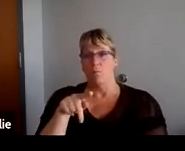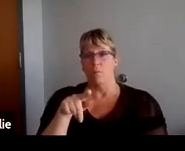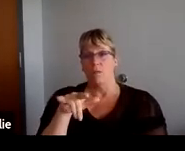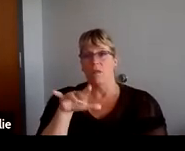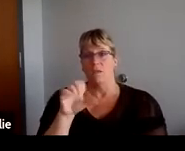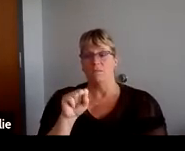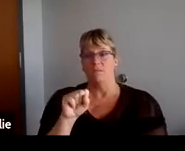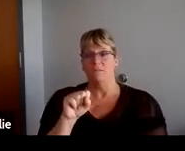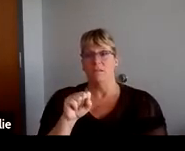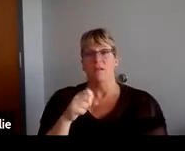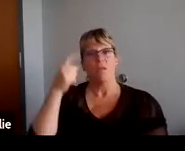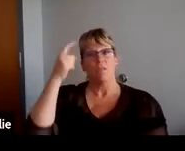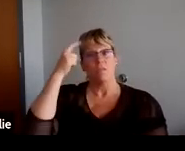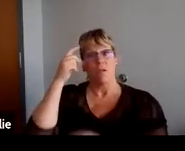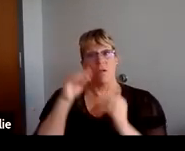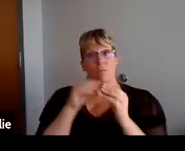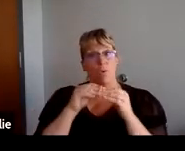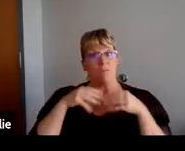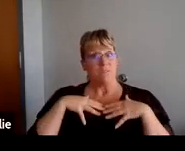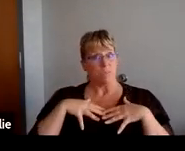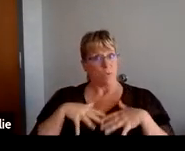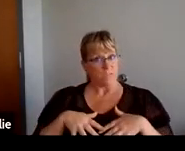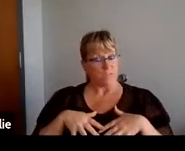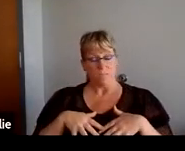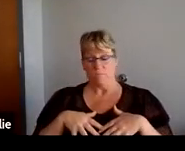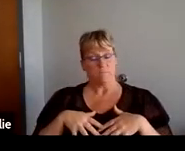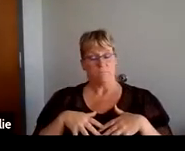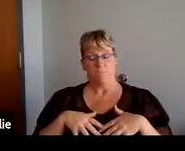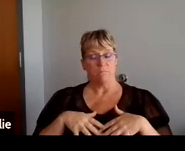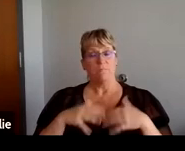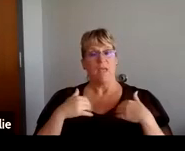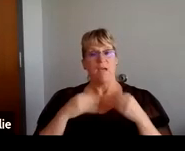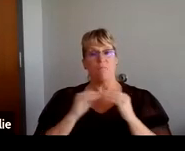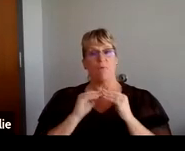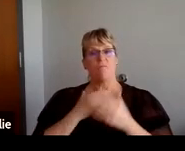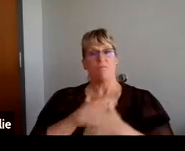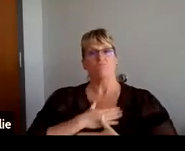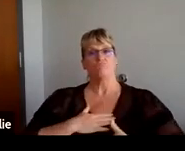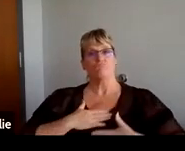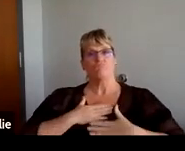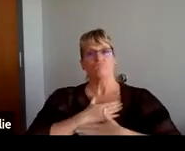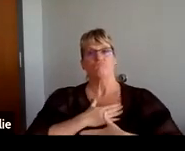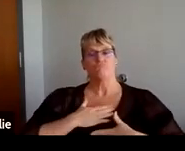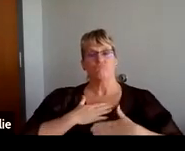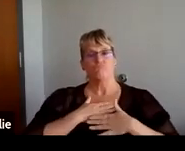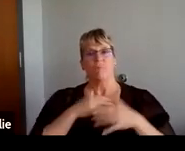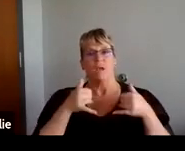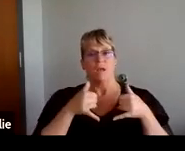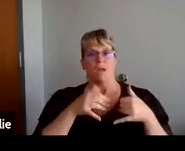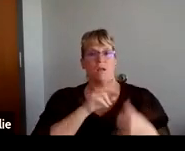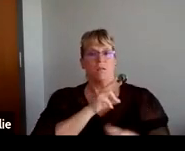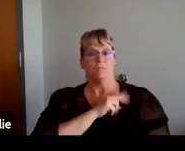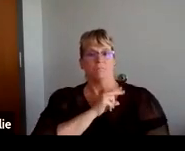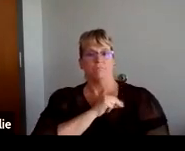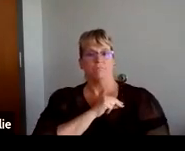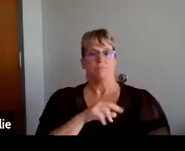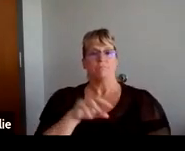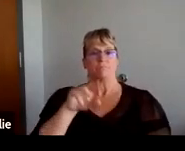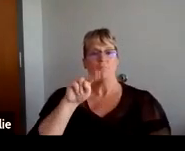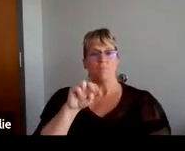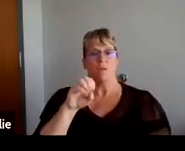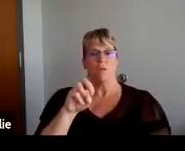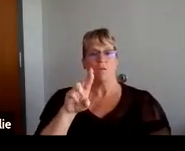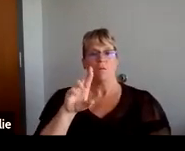are thought of as more depressive states, they do give that pleasure and reward. Norepinephrine helps with both energy